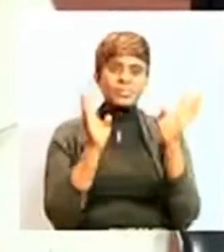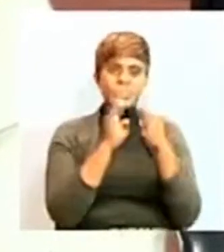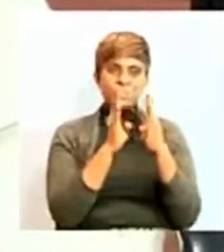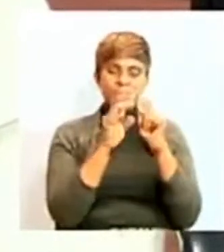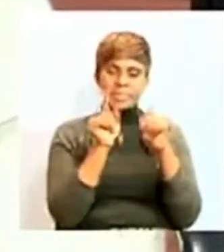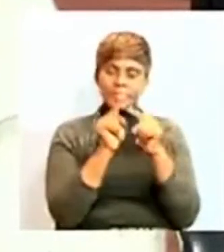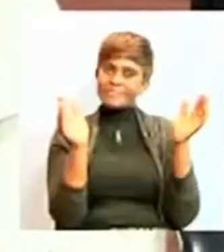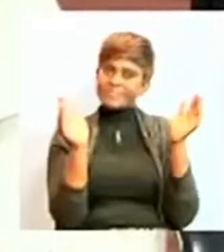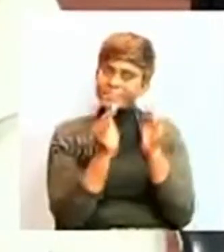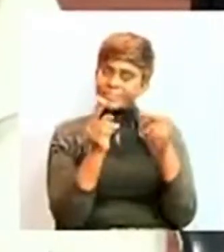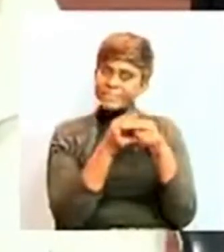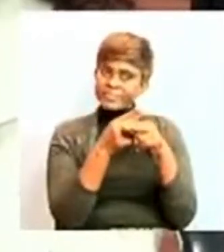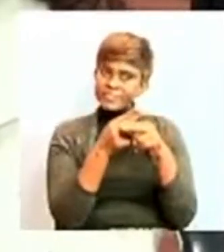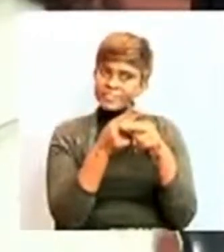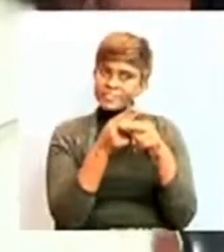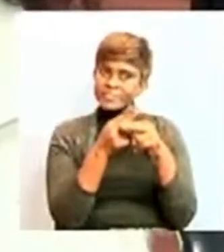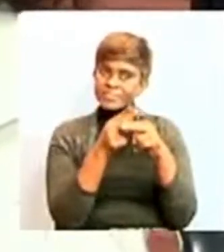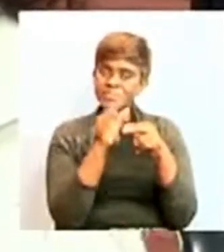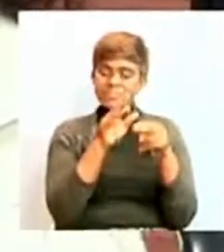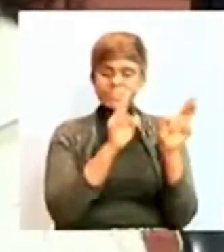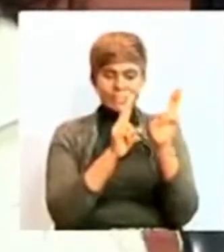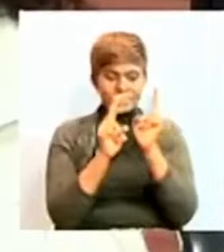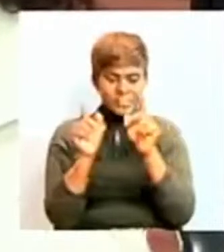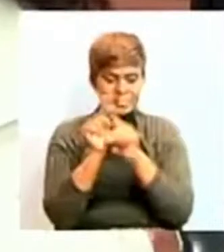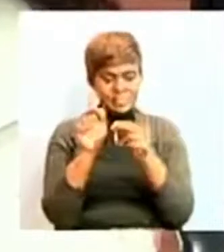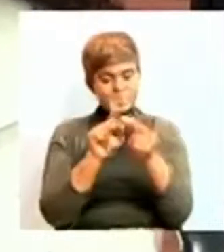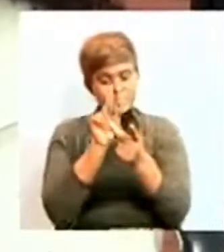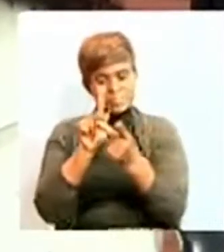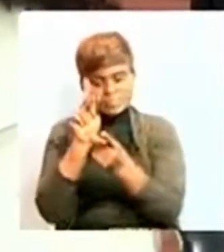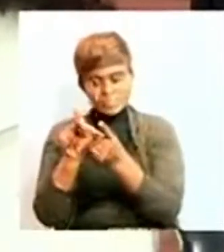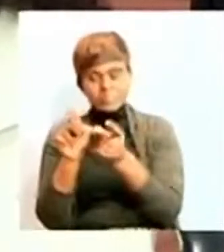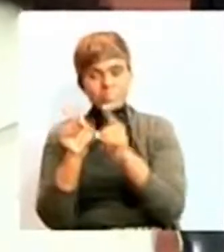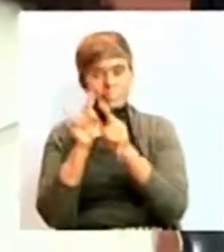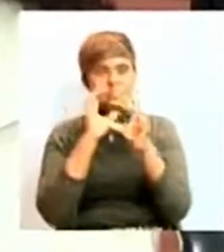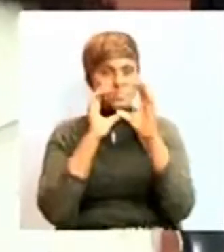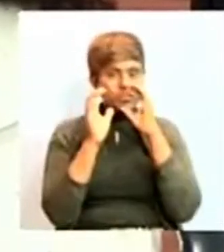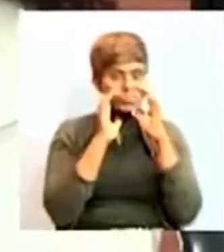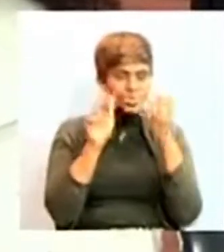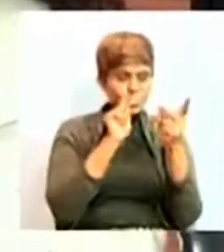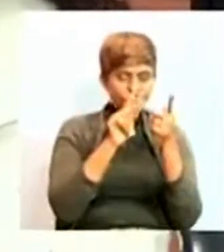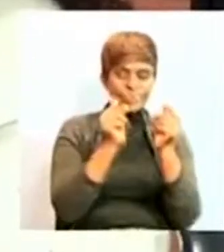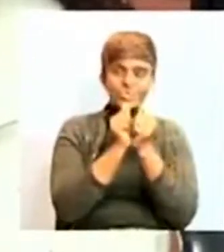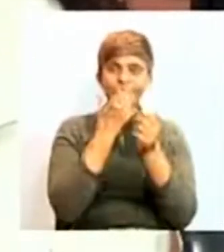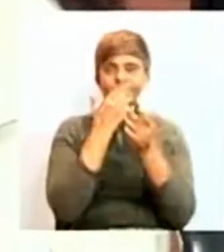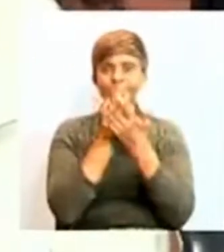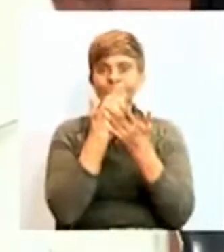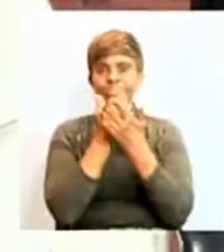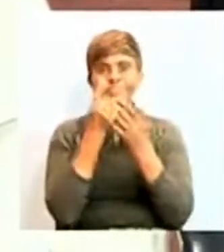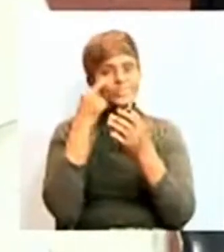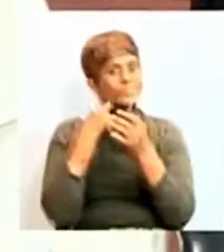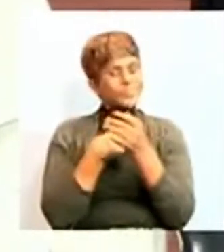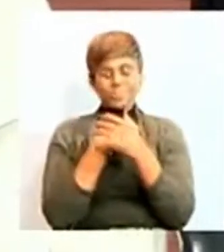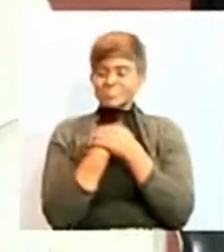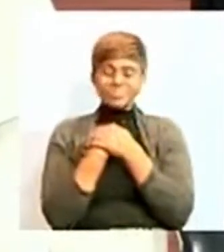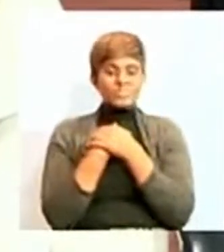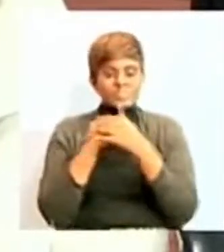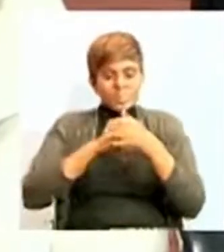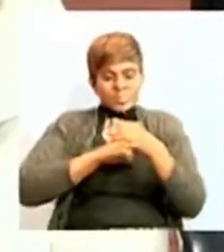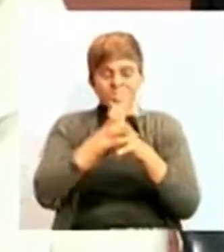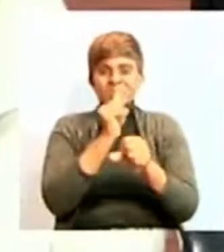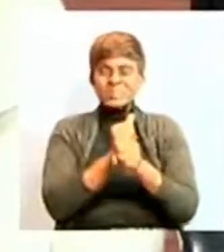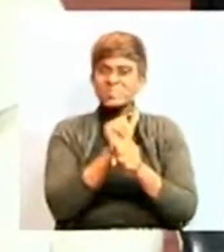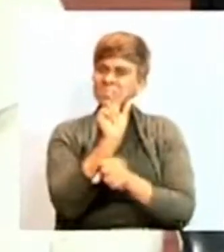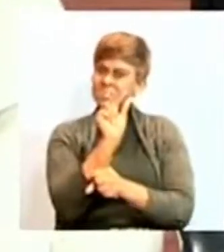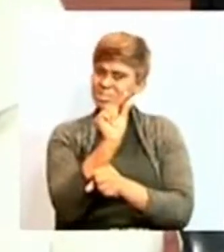also shortened. Your answers are accurate, they're corresponding to the evidence. So for me, I think we're receiving